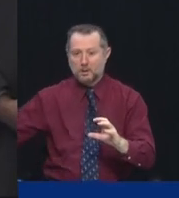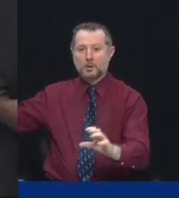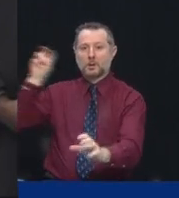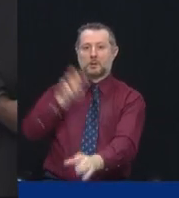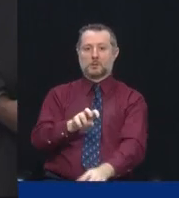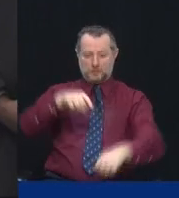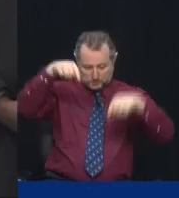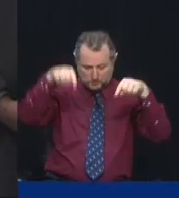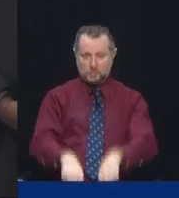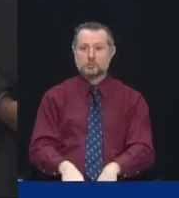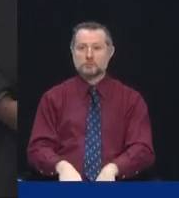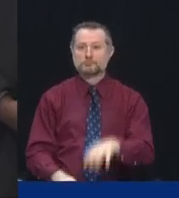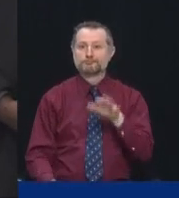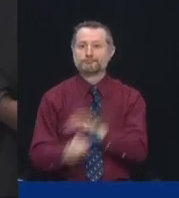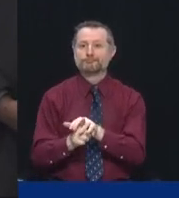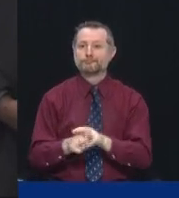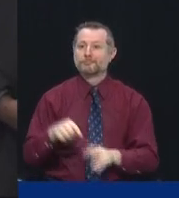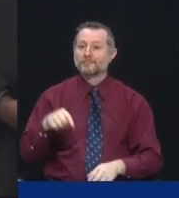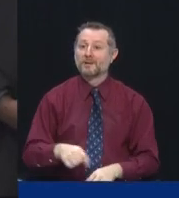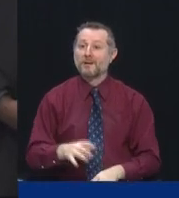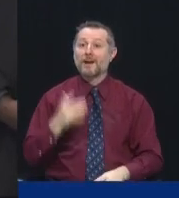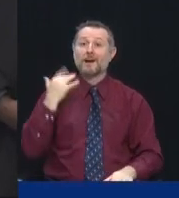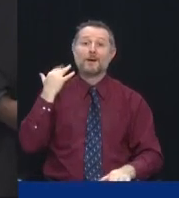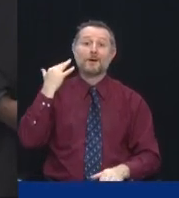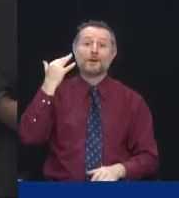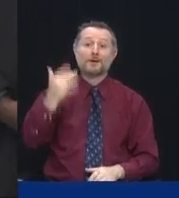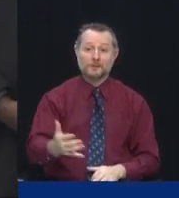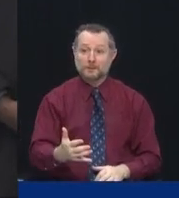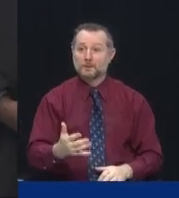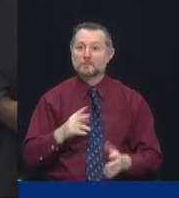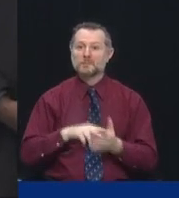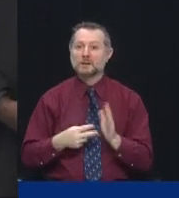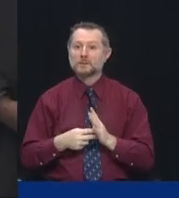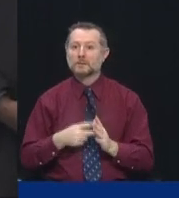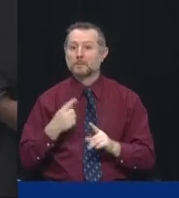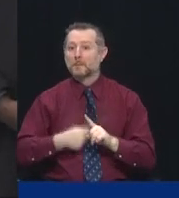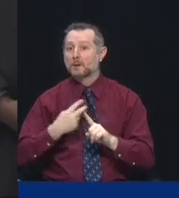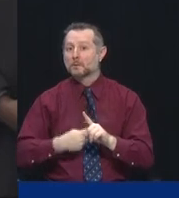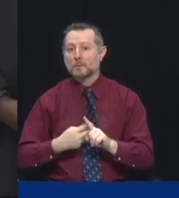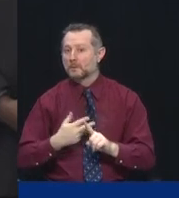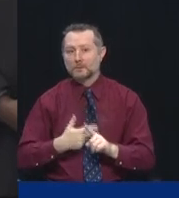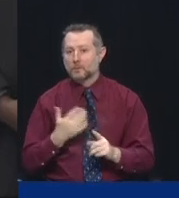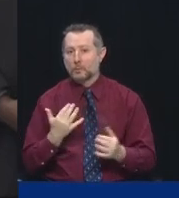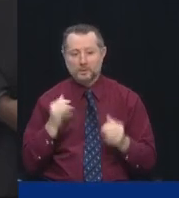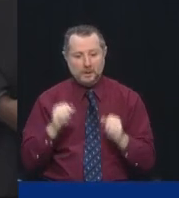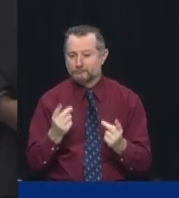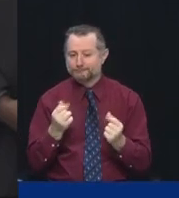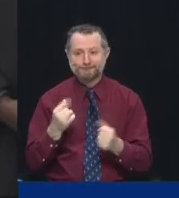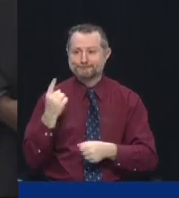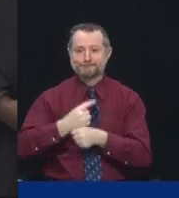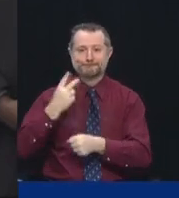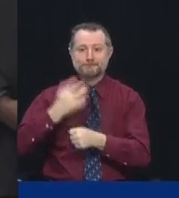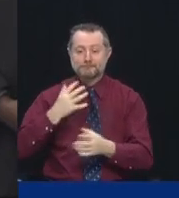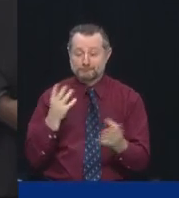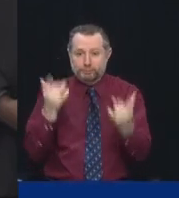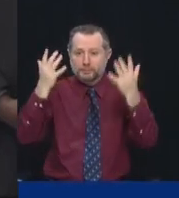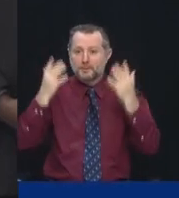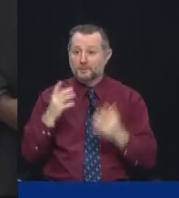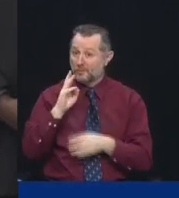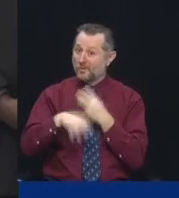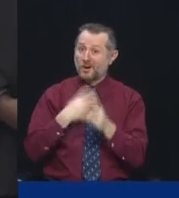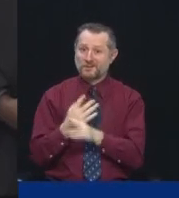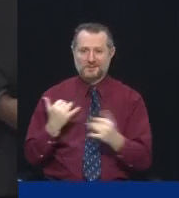eventually is becoming a shorter and shorter period of time. The world is shrinking one person gets on an airplane,